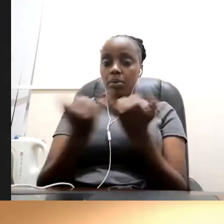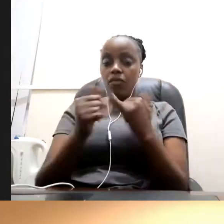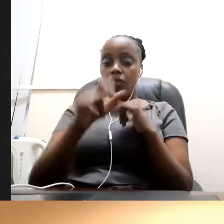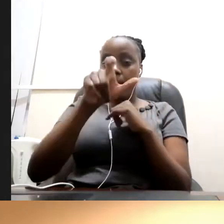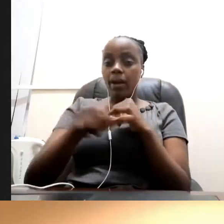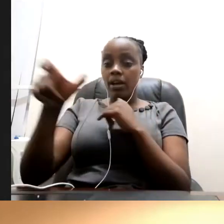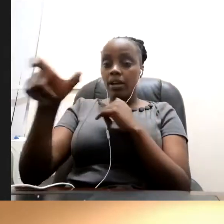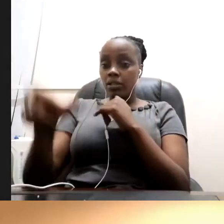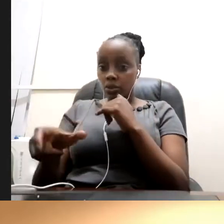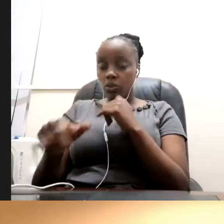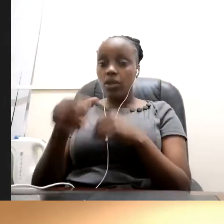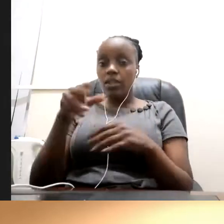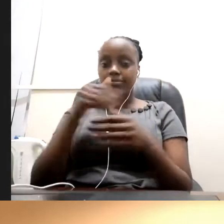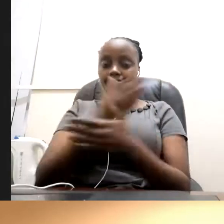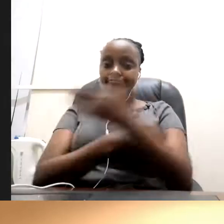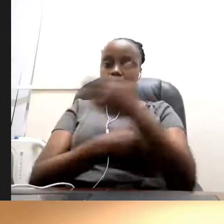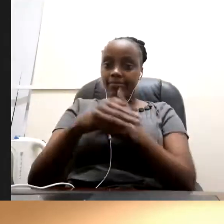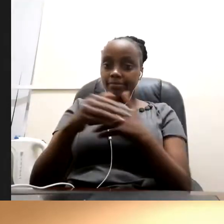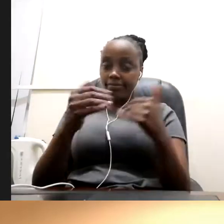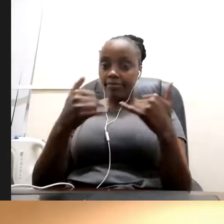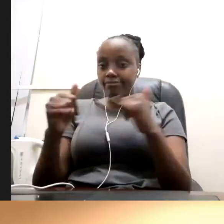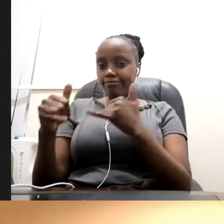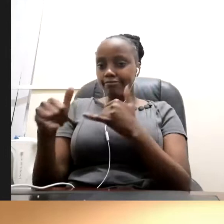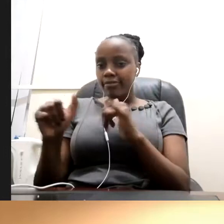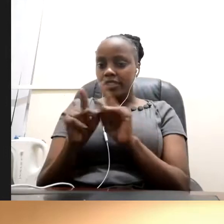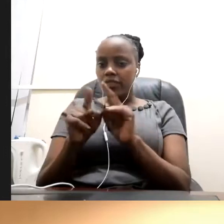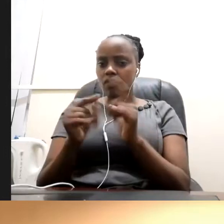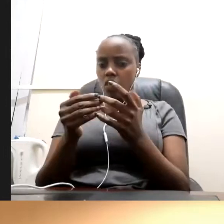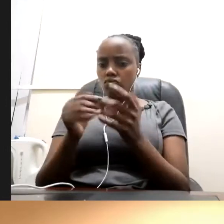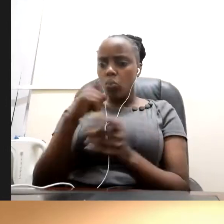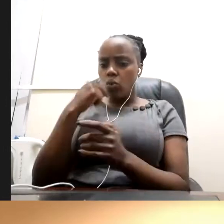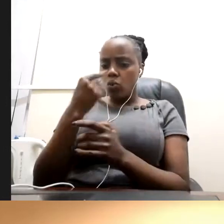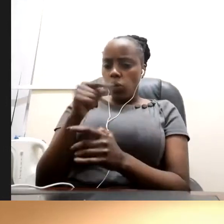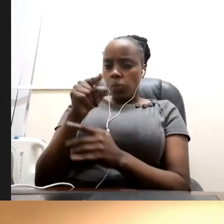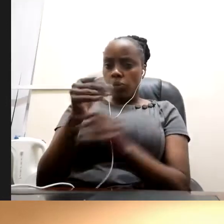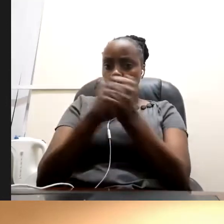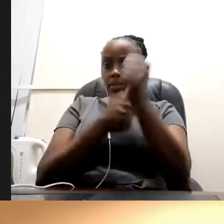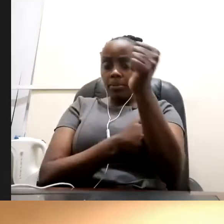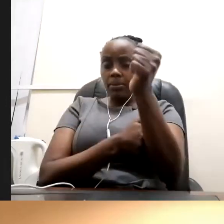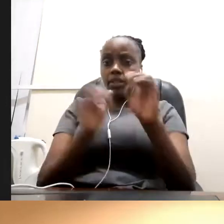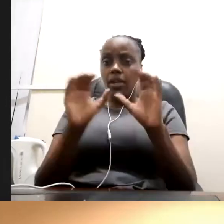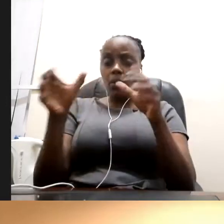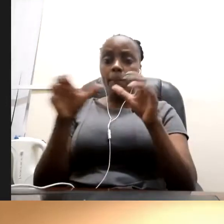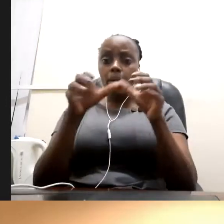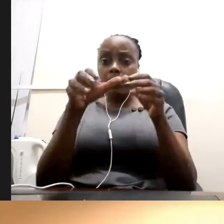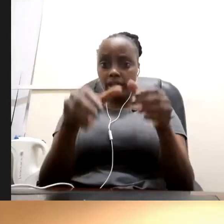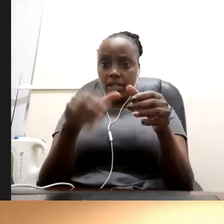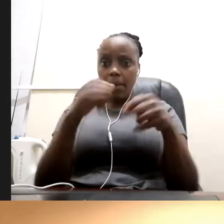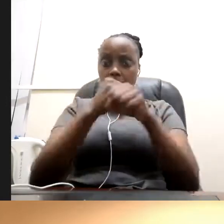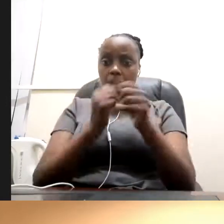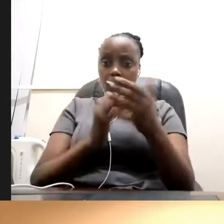disabilities, accelerating the release of persons whose provision of support in the community is ensured